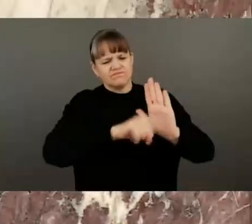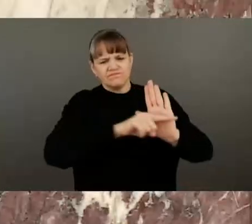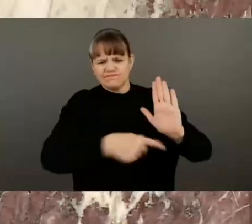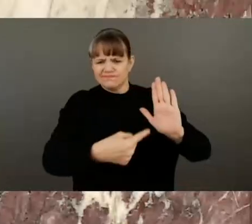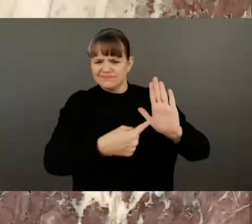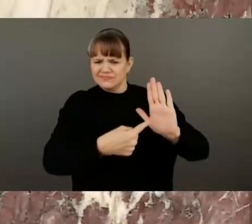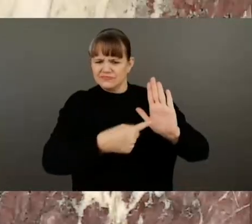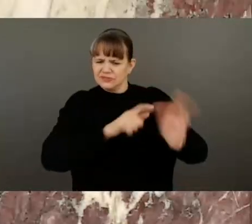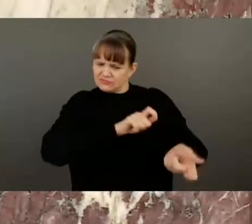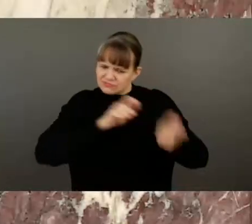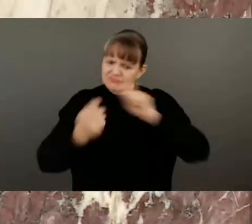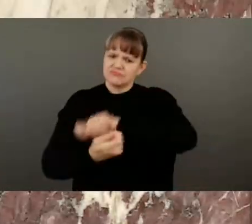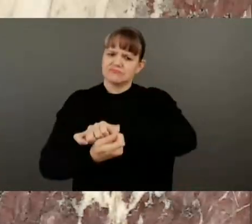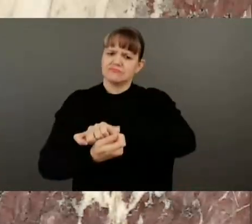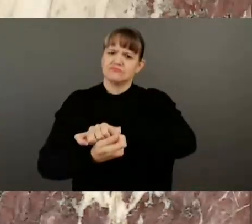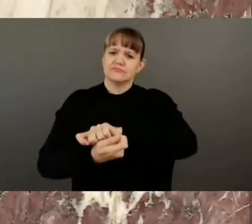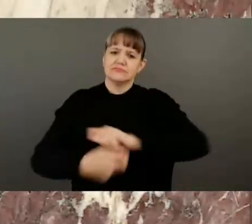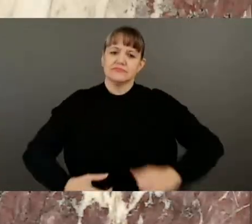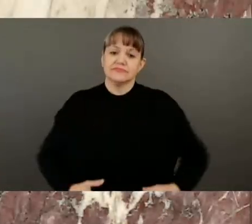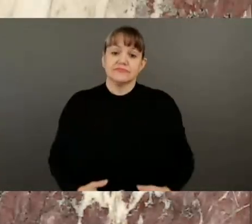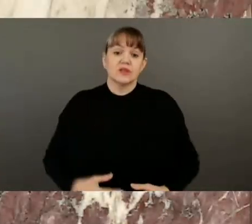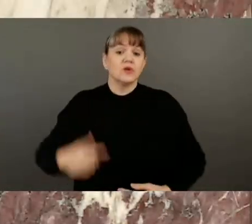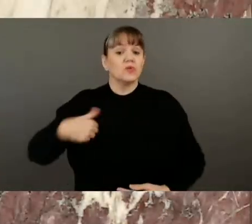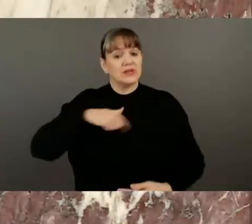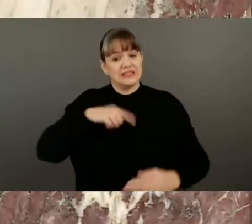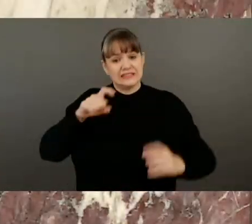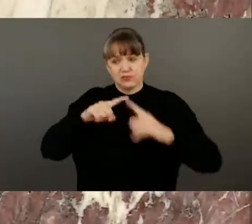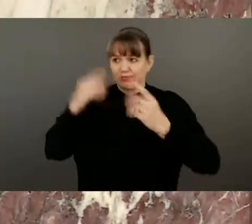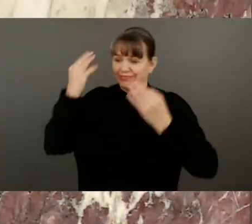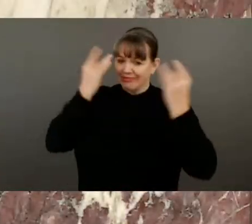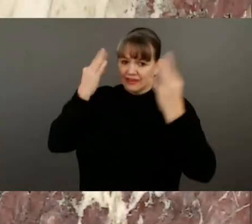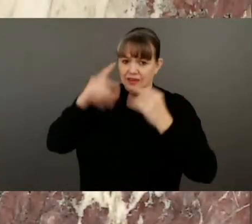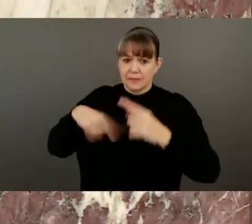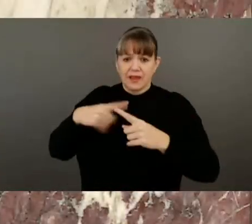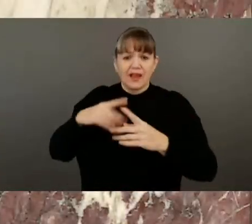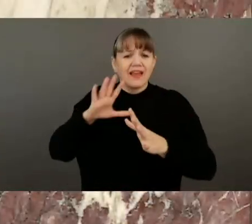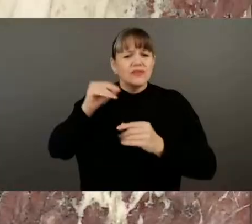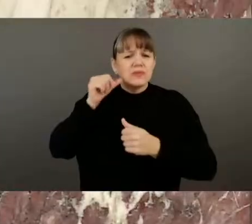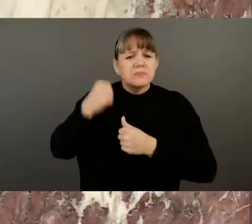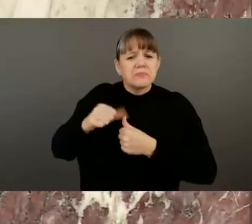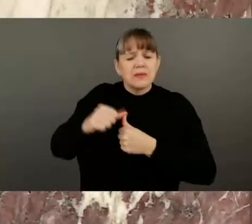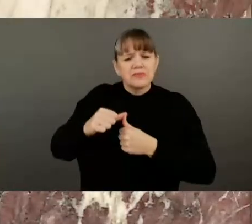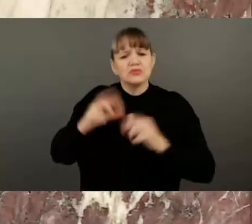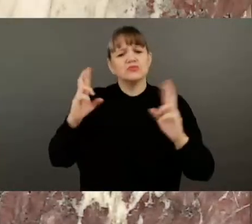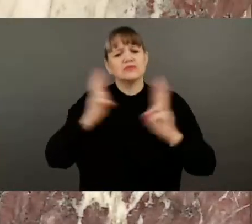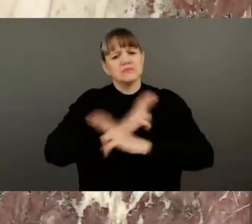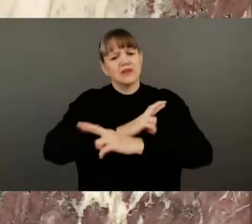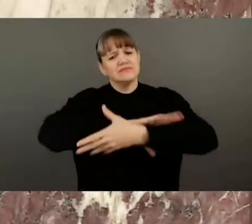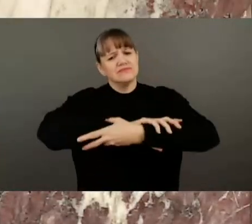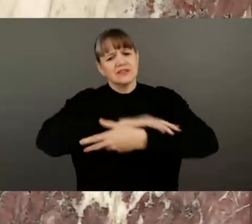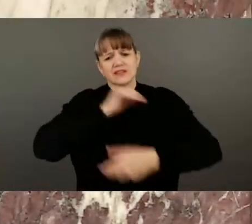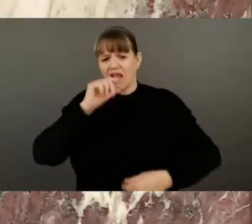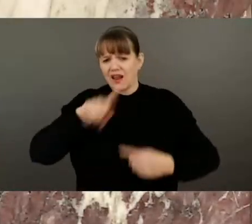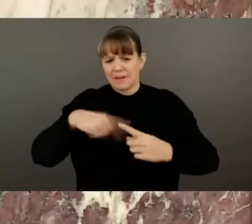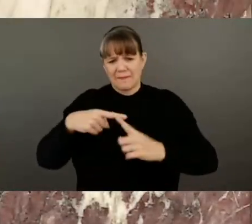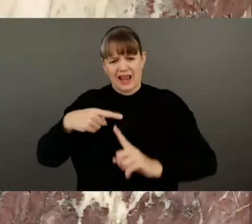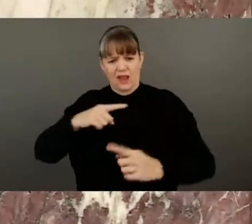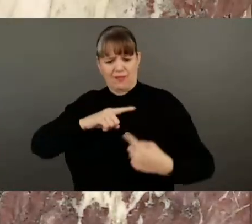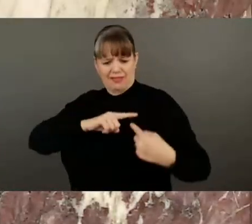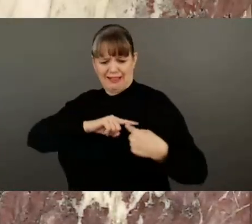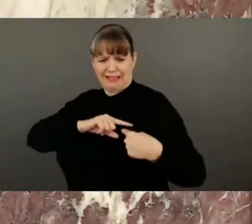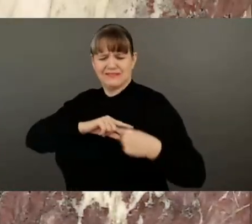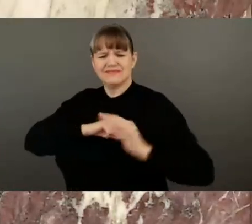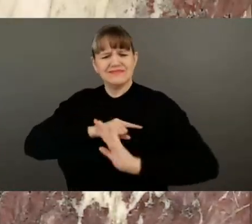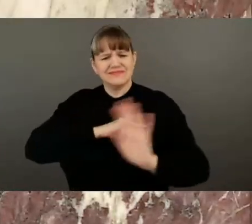we reflect, we remember that reconciliation is not about guilt, but about responsibility. It calls on us all